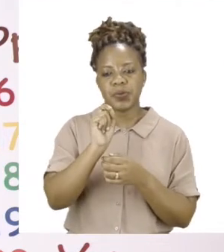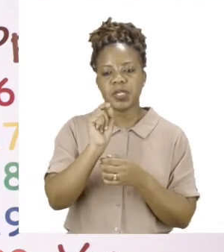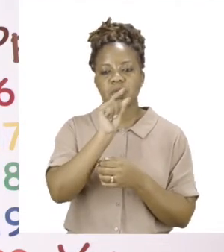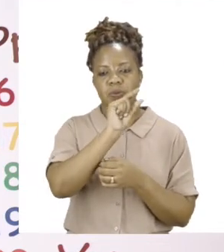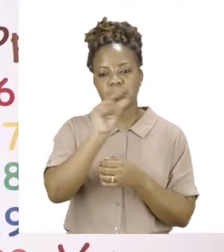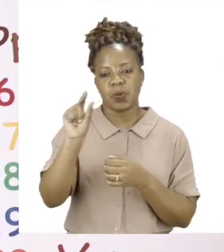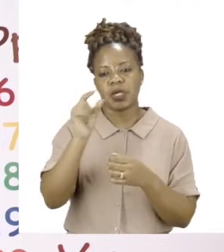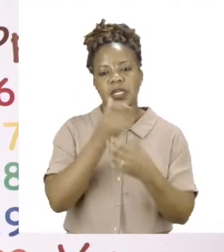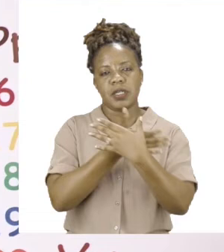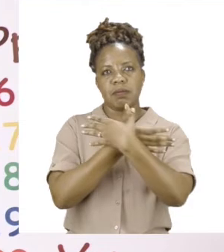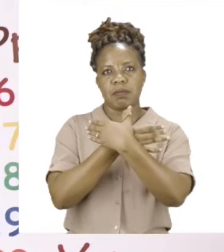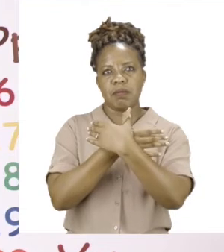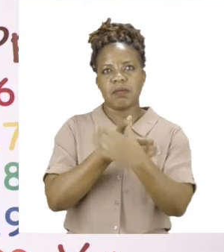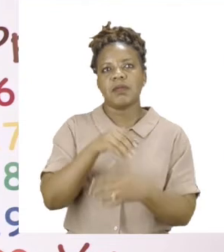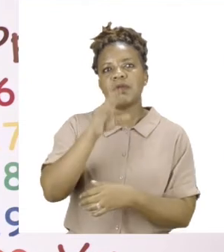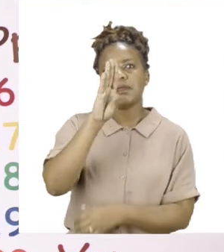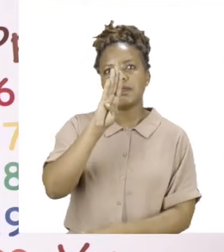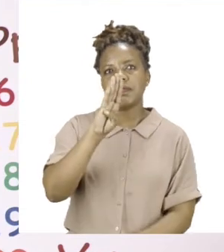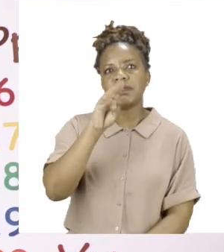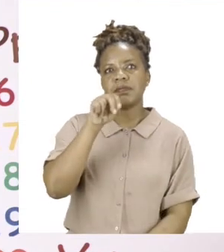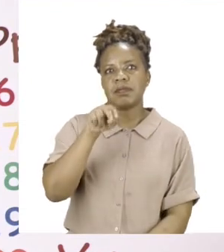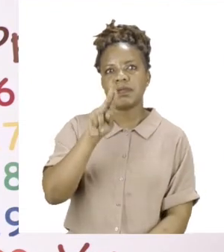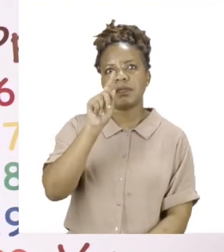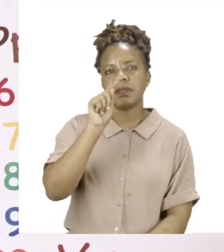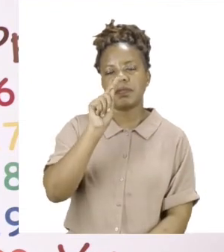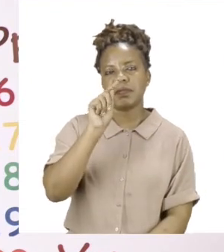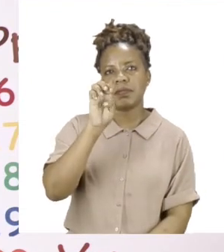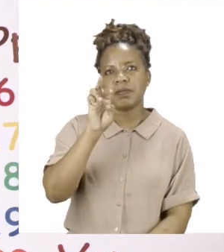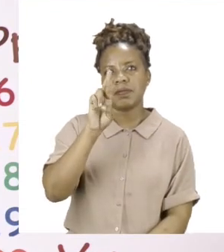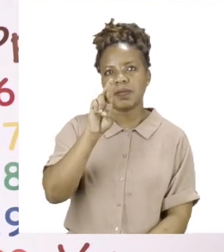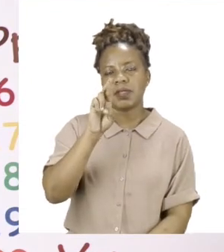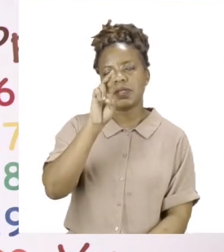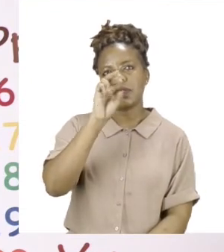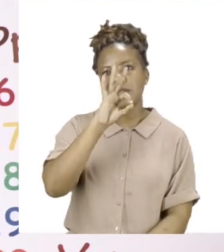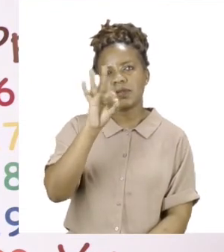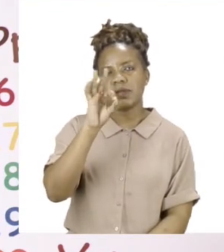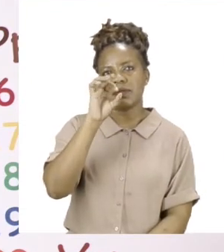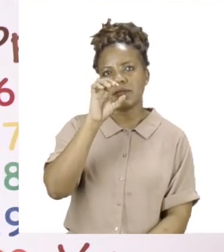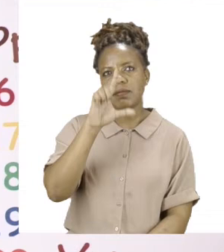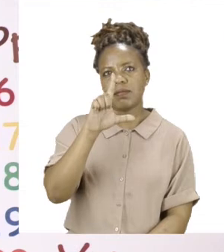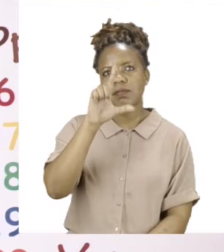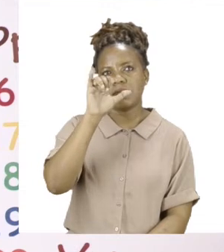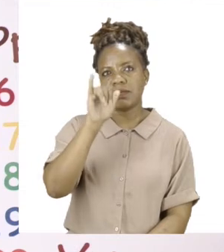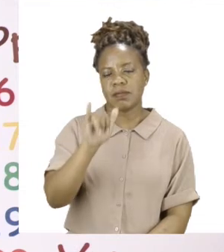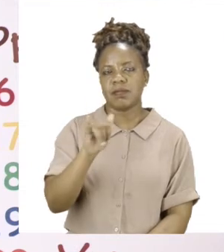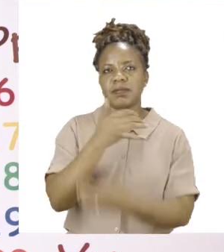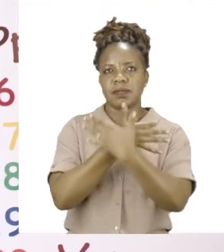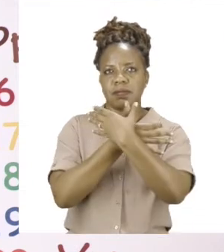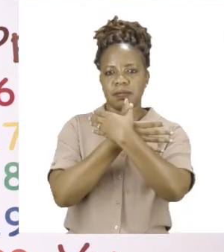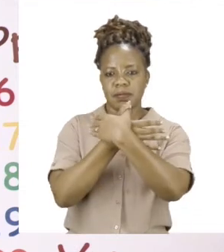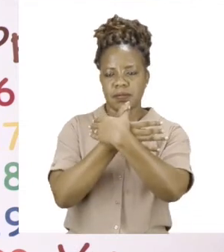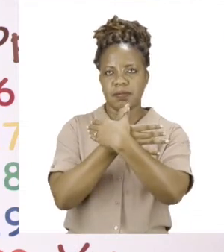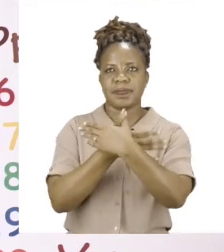butterfly. Remember grade 2s, when you are writing, make sure that you shape your letters